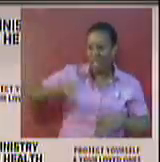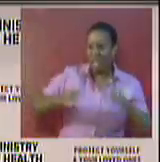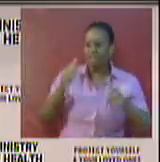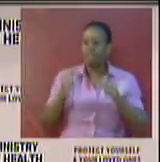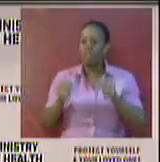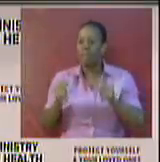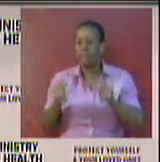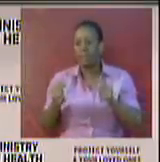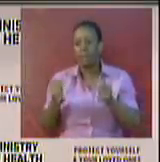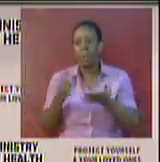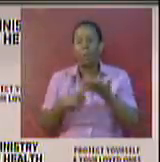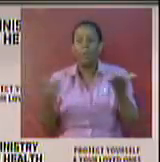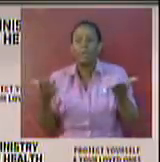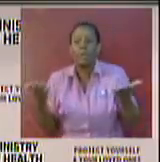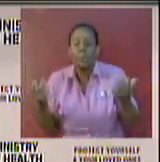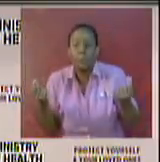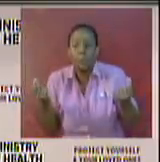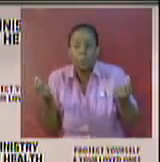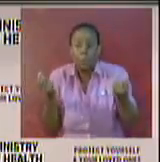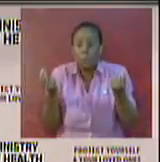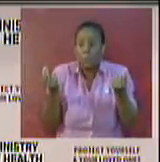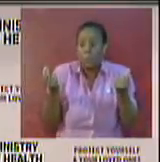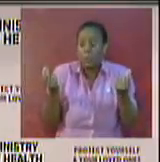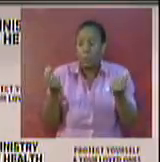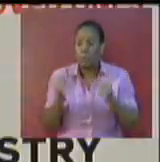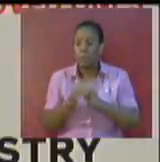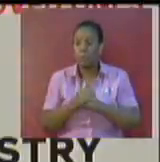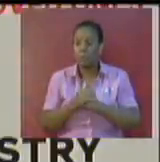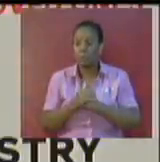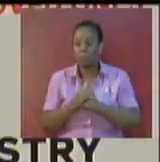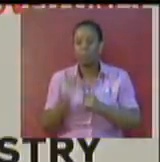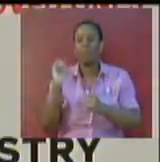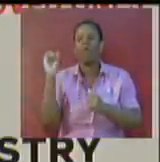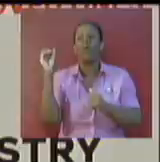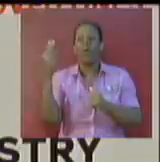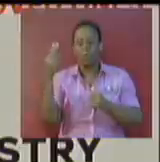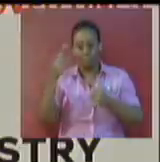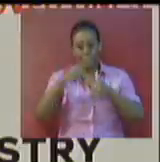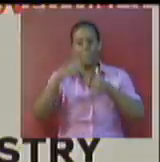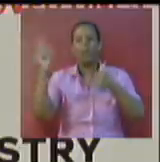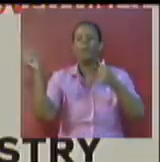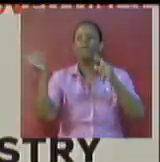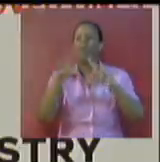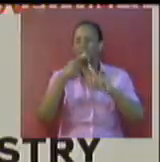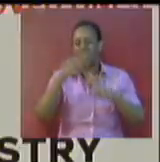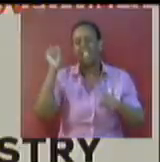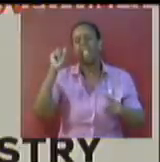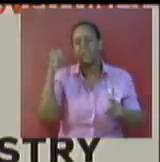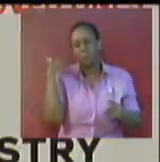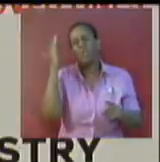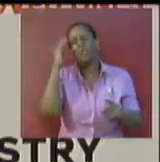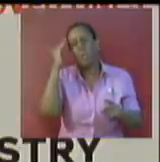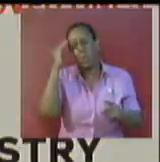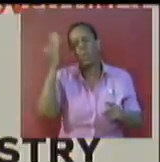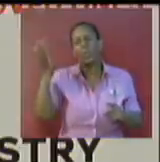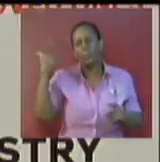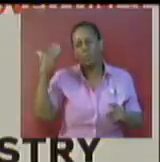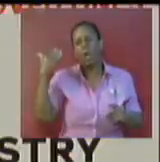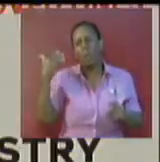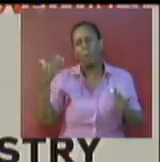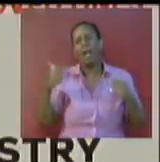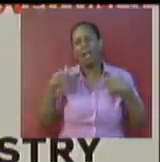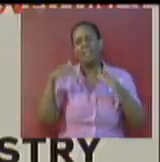first question about South Carolina, we knew for some weeks now that we did have the variant in the